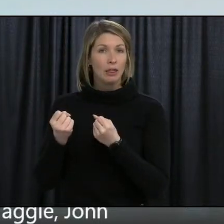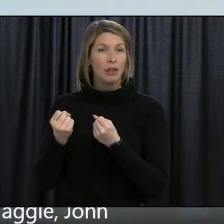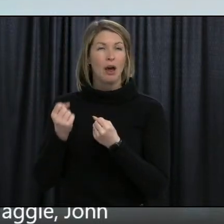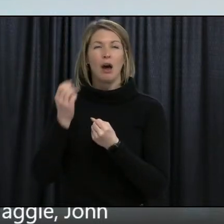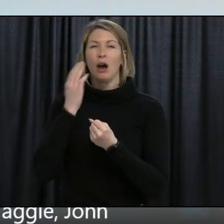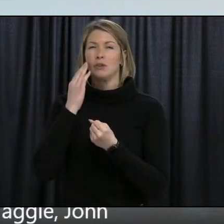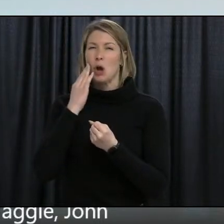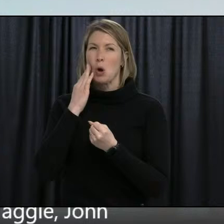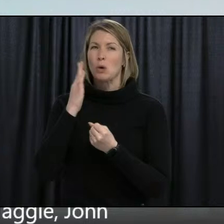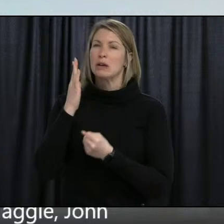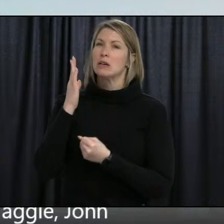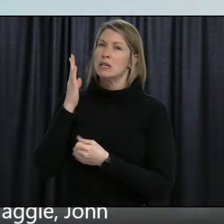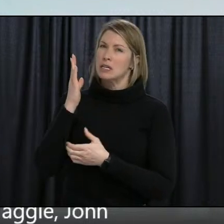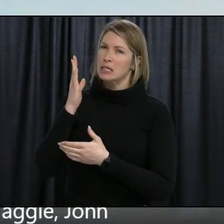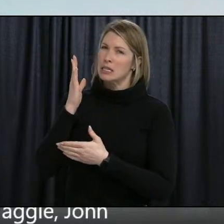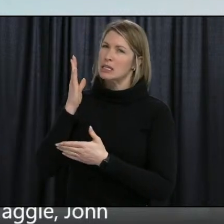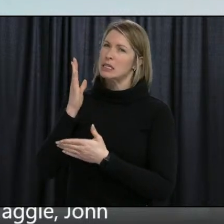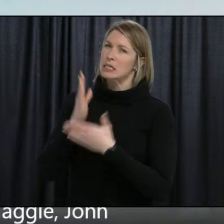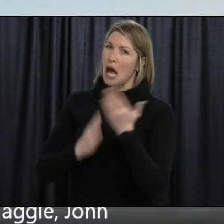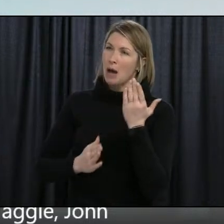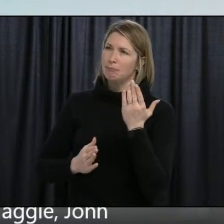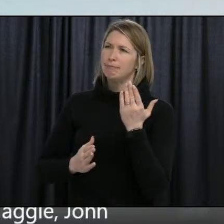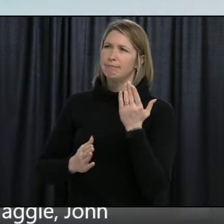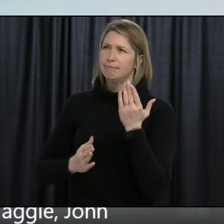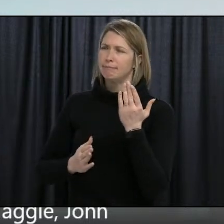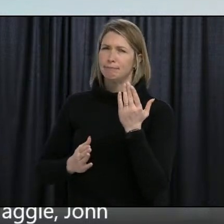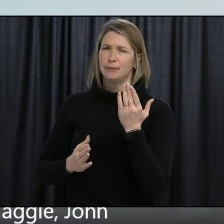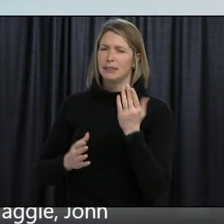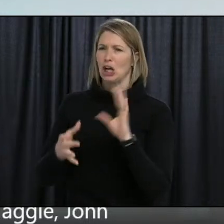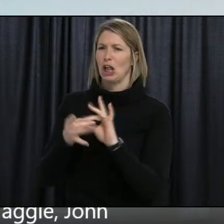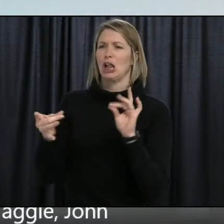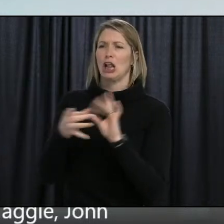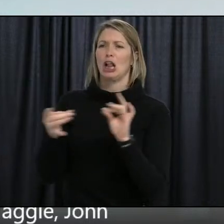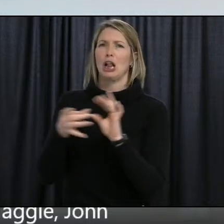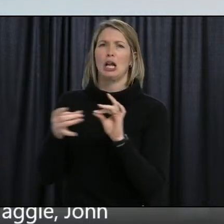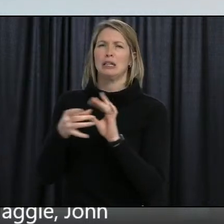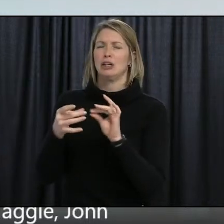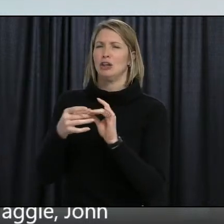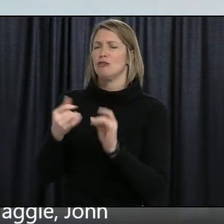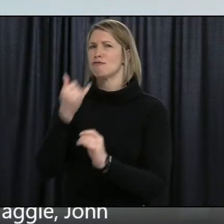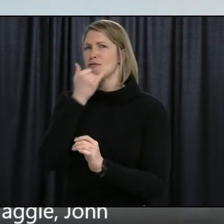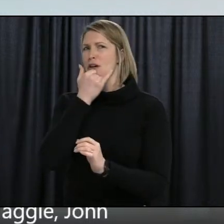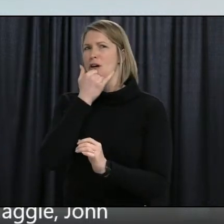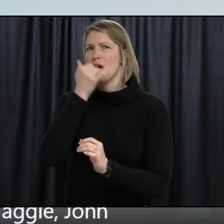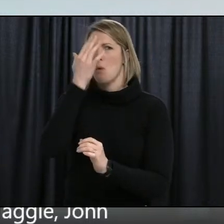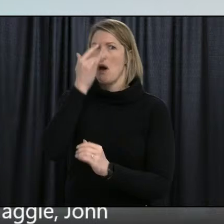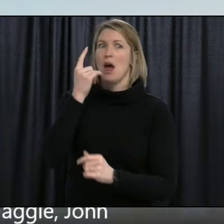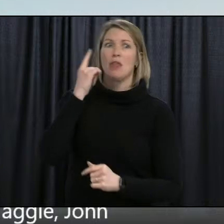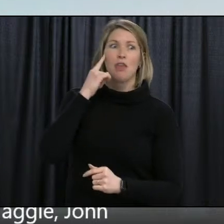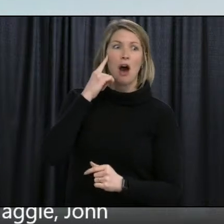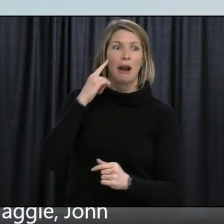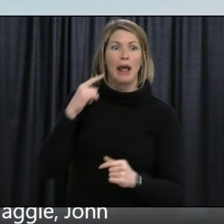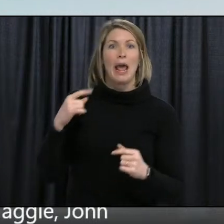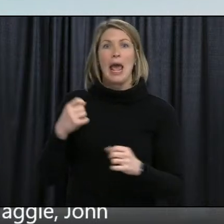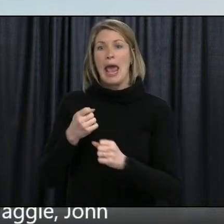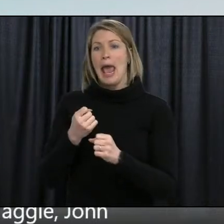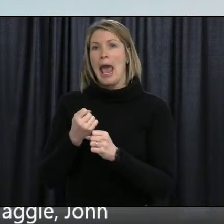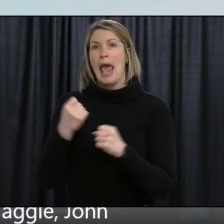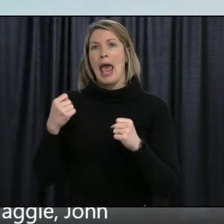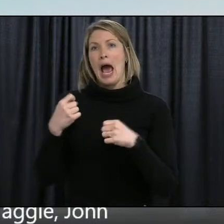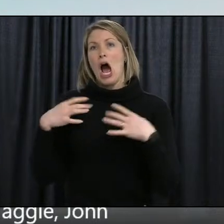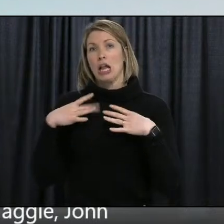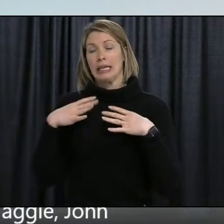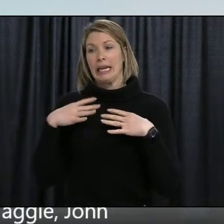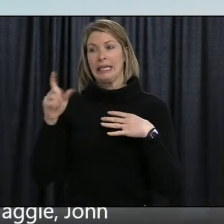stage because somehow the story got out there that they would have to take annual leave and these kind of things. That is not the case,